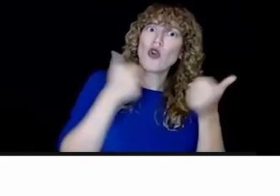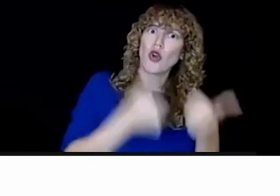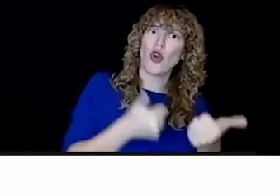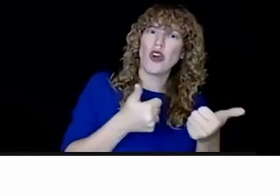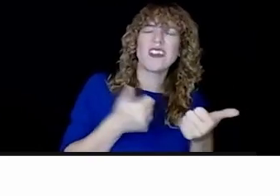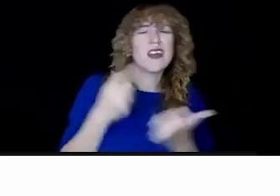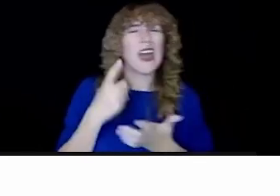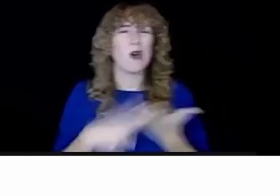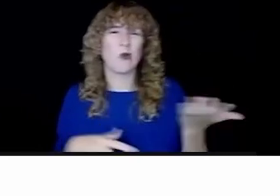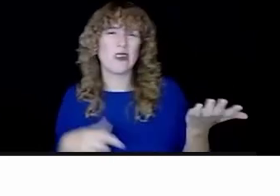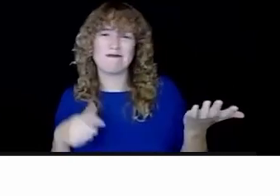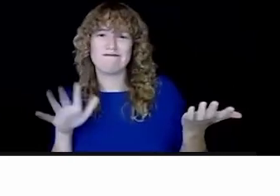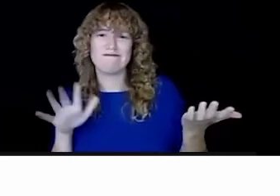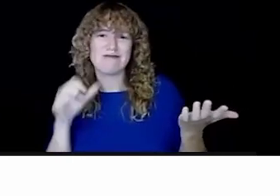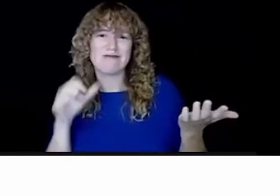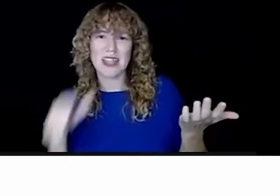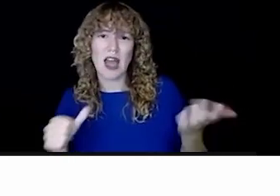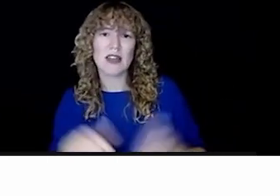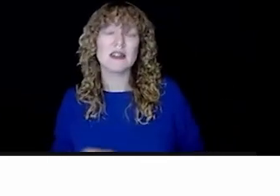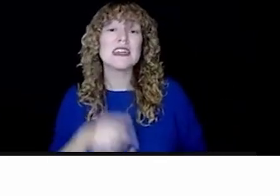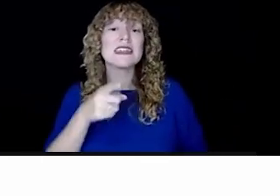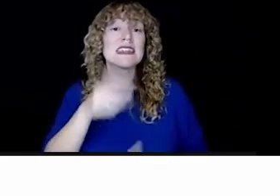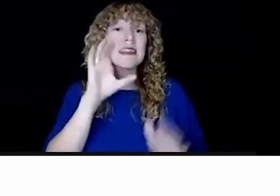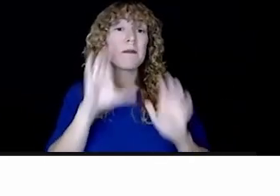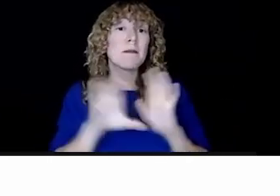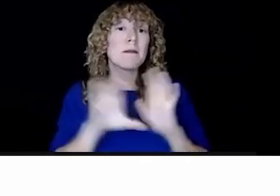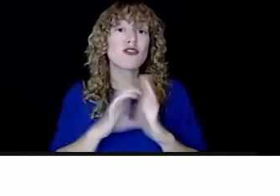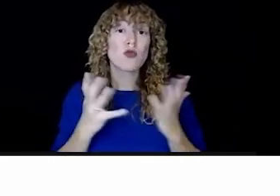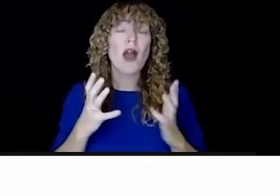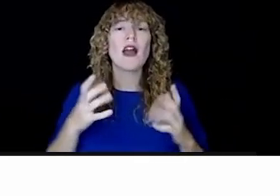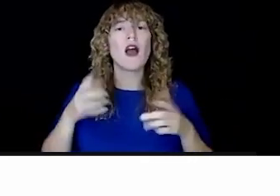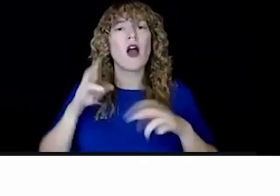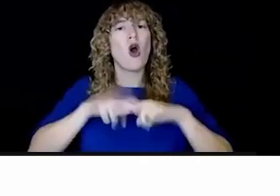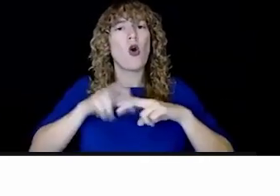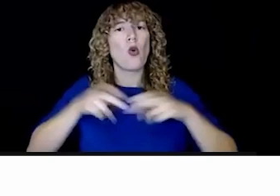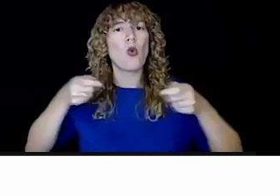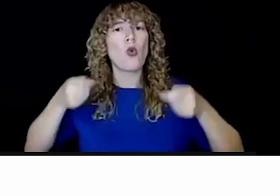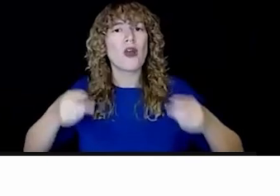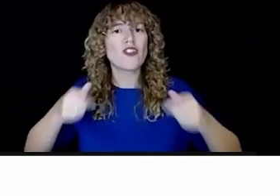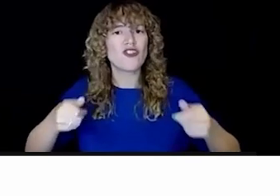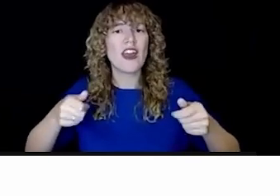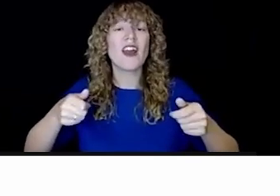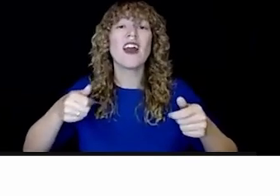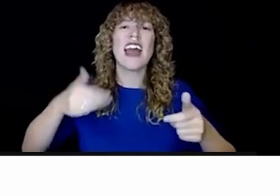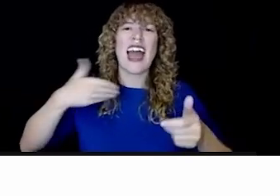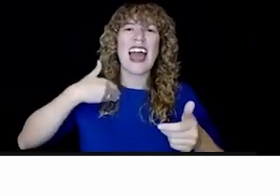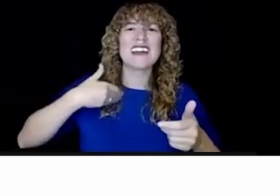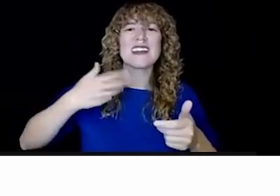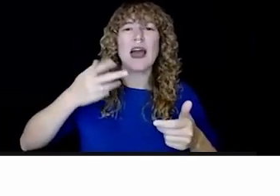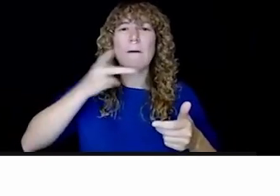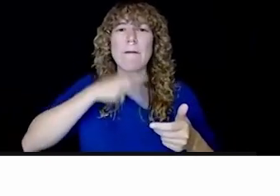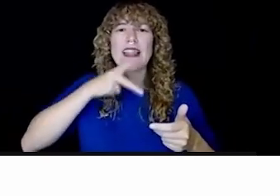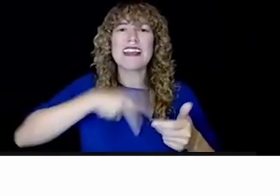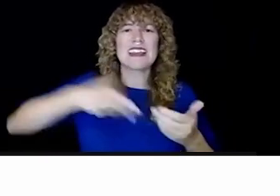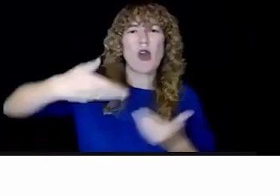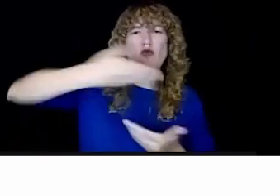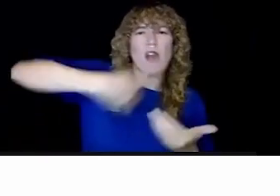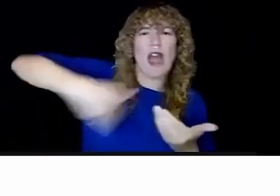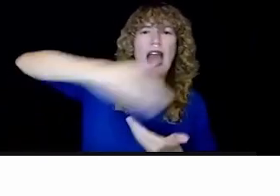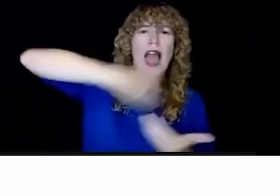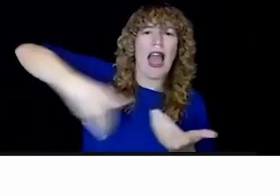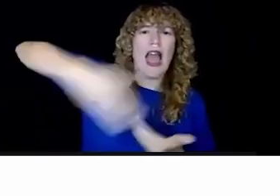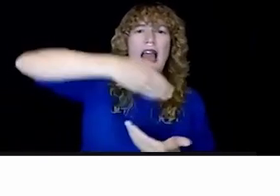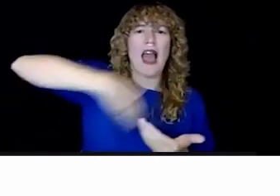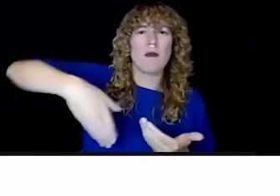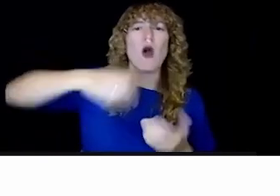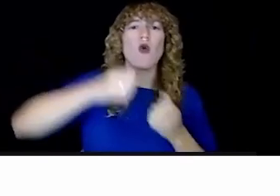slide showcases a power wheelchair tightly wrapped in plastic wrap and tape that reads fragile. And this is from a CBC News article.